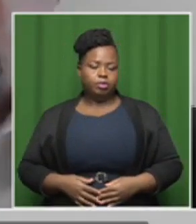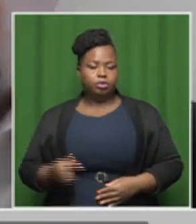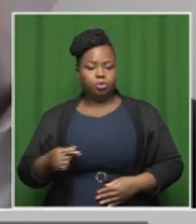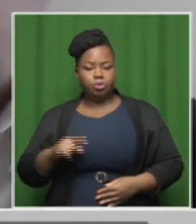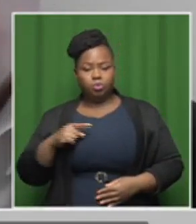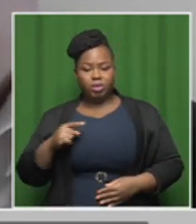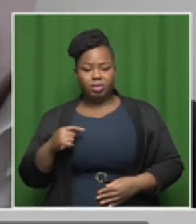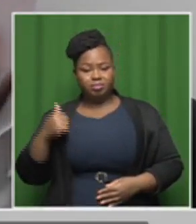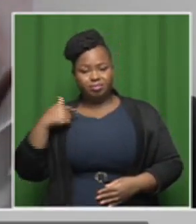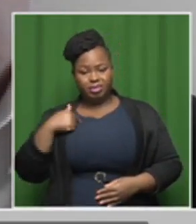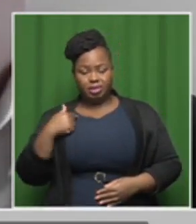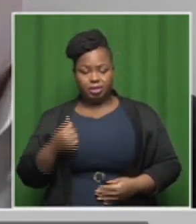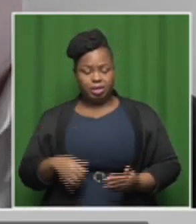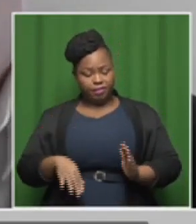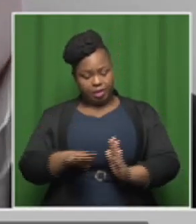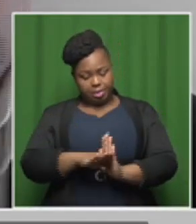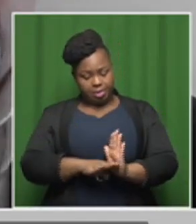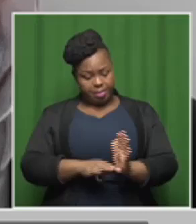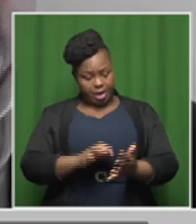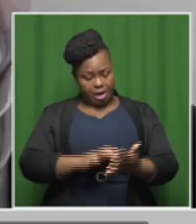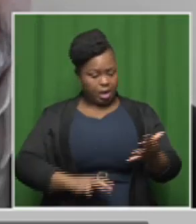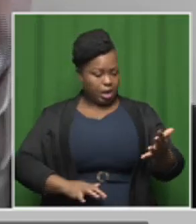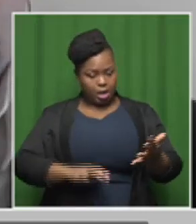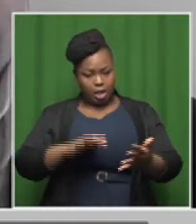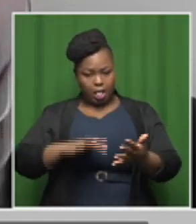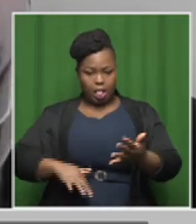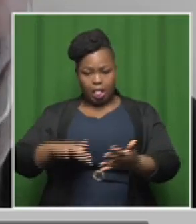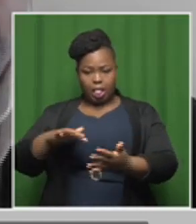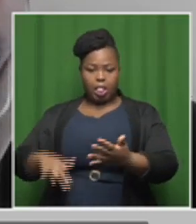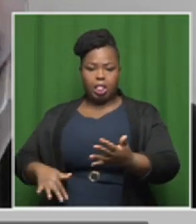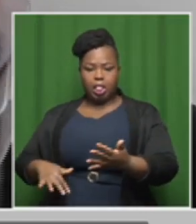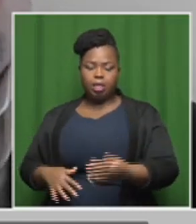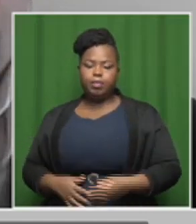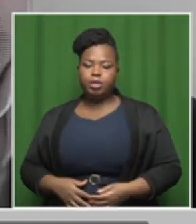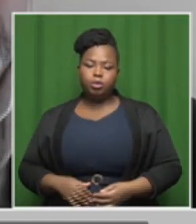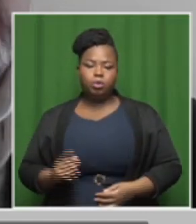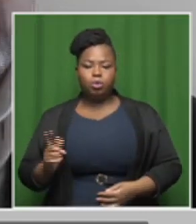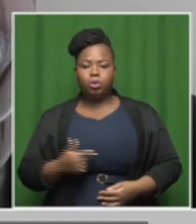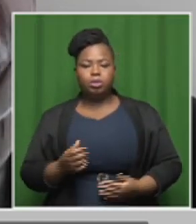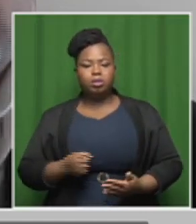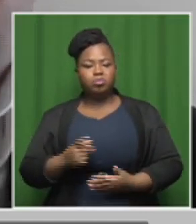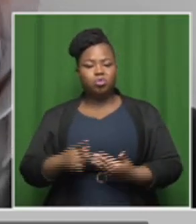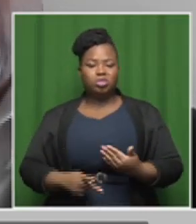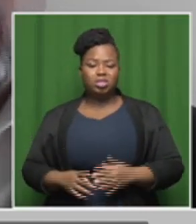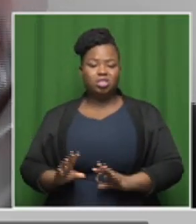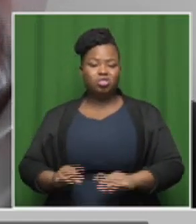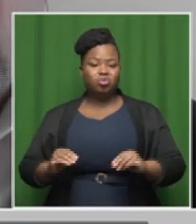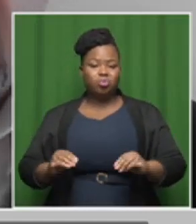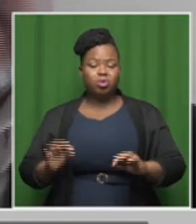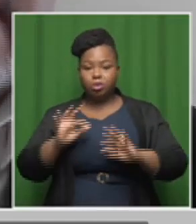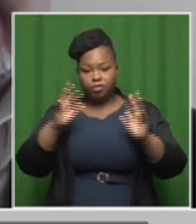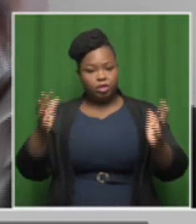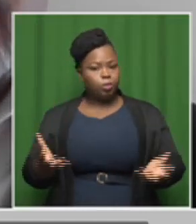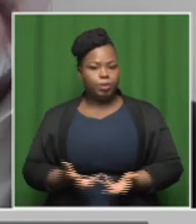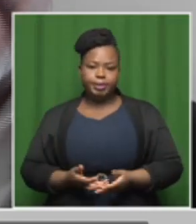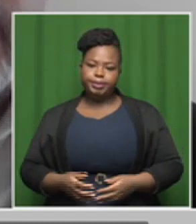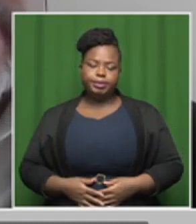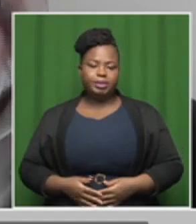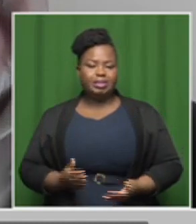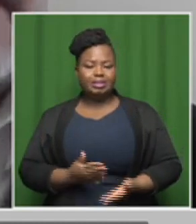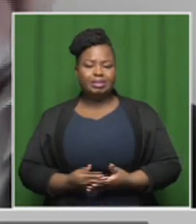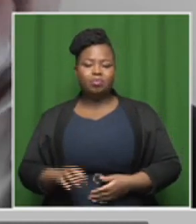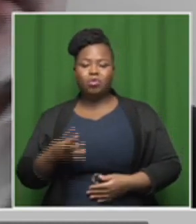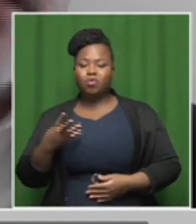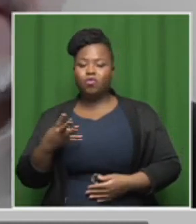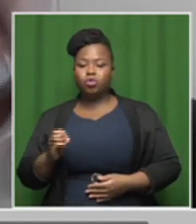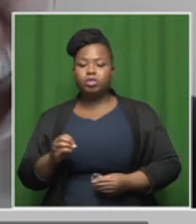phone with a list of hundreds of pages of all of the projects that have been stopped around the world. Ones that cost